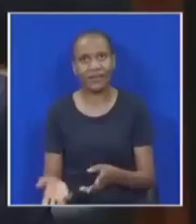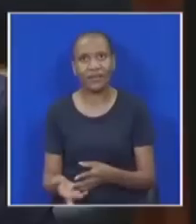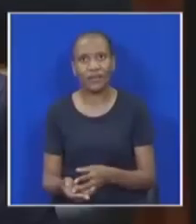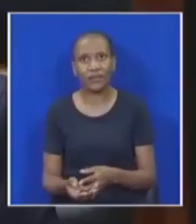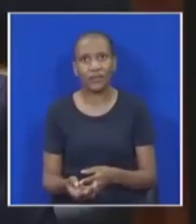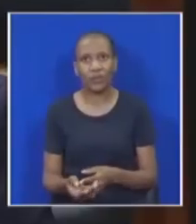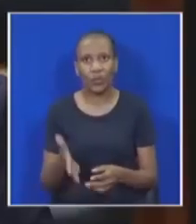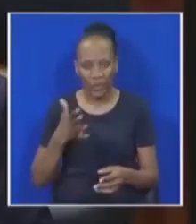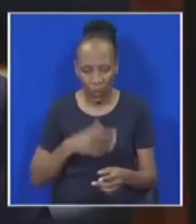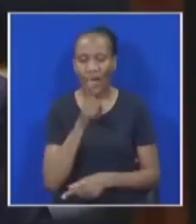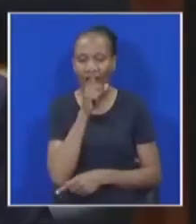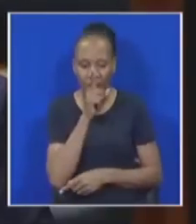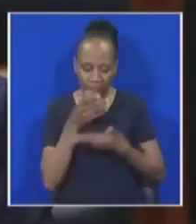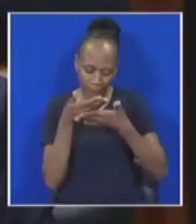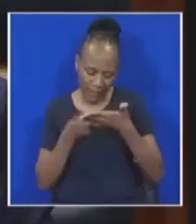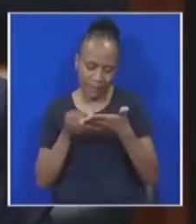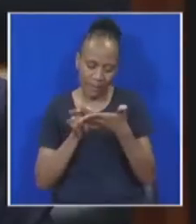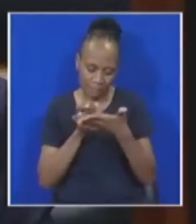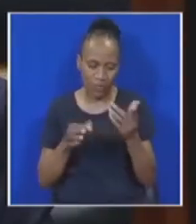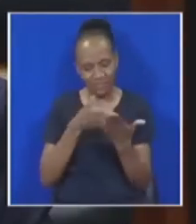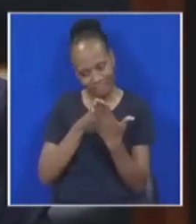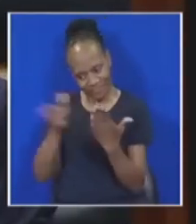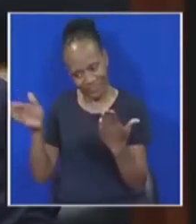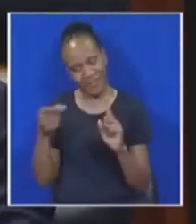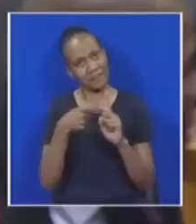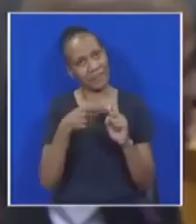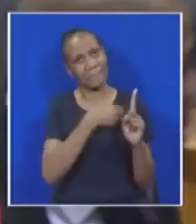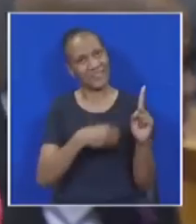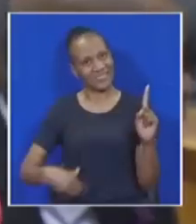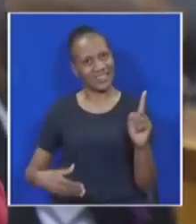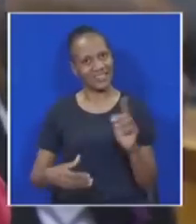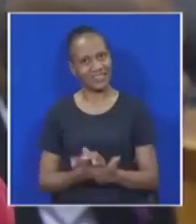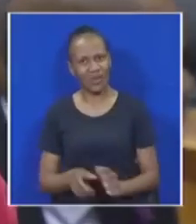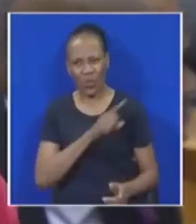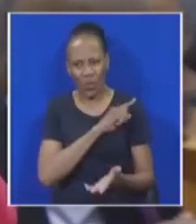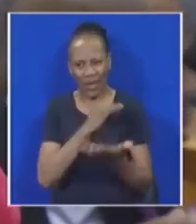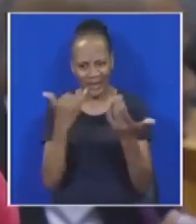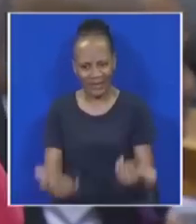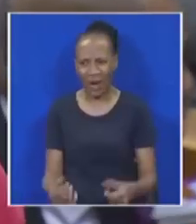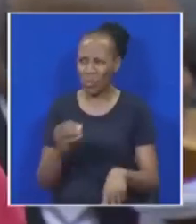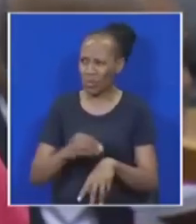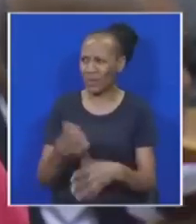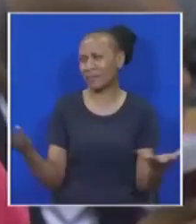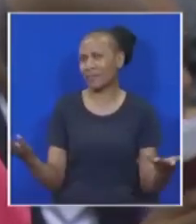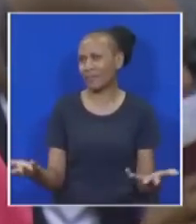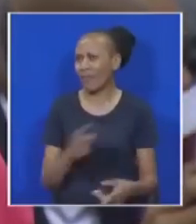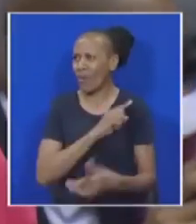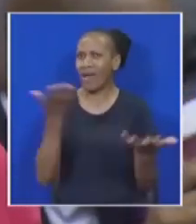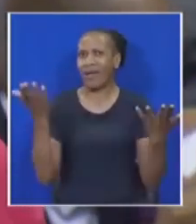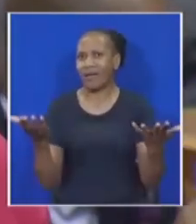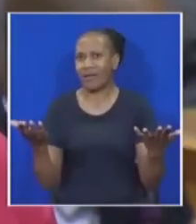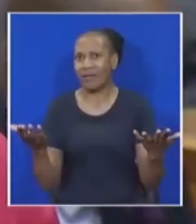engage through okay, a secret ballot first, to remove a person who voted through a secret ballot. Why is that difficult? What is difficult right. about that?